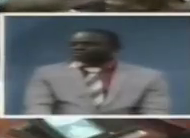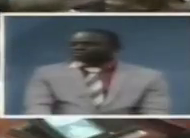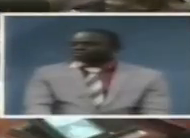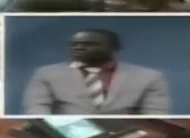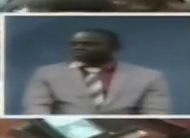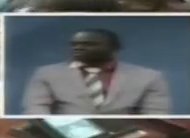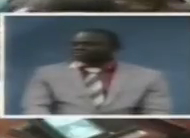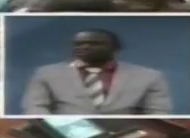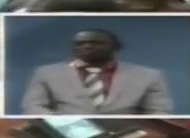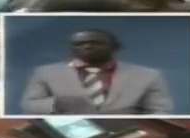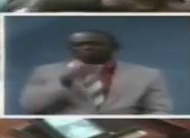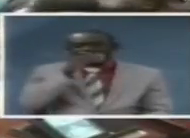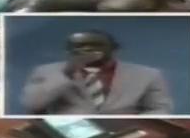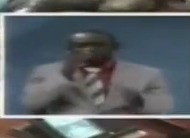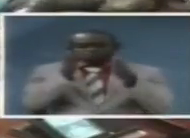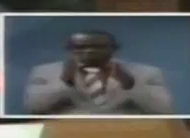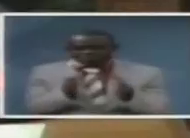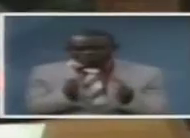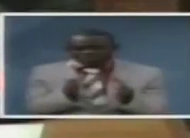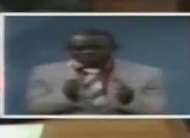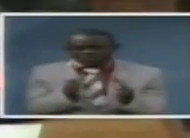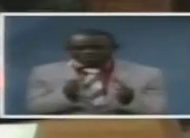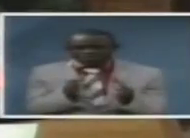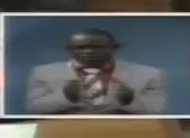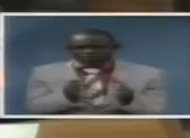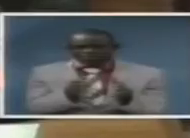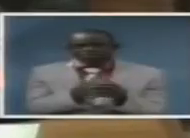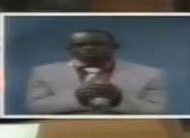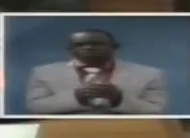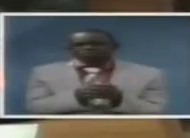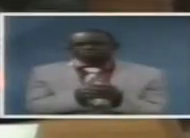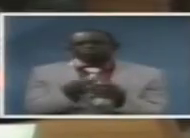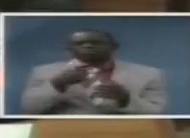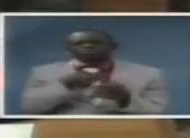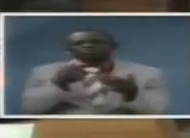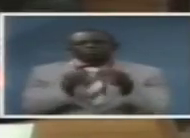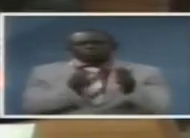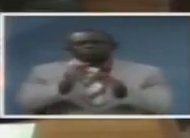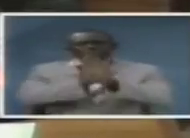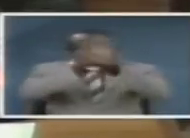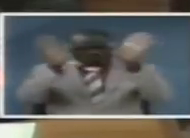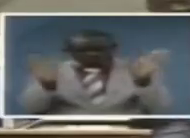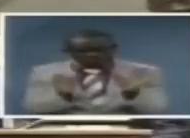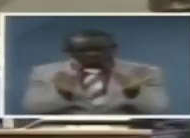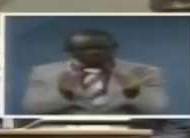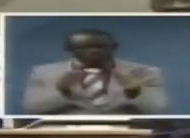Continue, Honorable Minister. Mr. Speaker, for the sake of clarity,